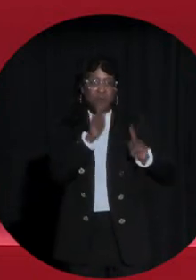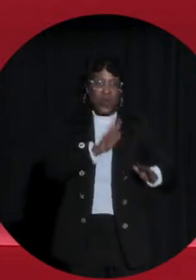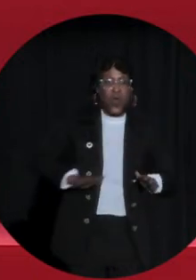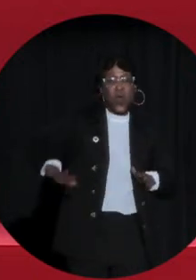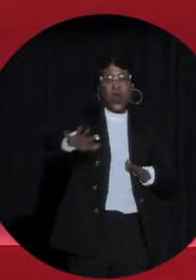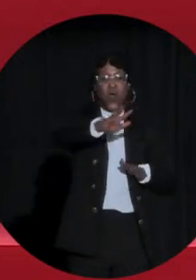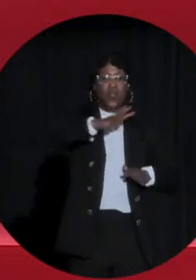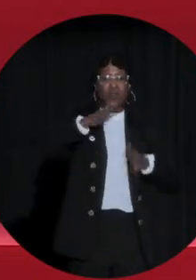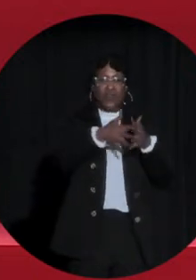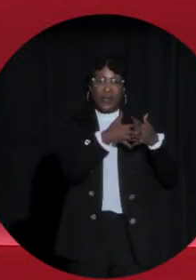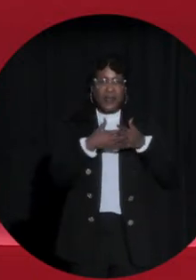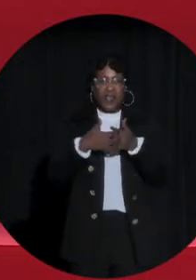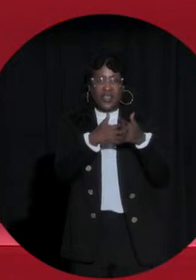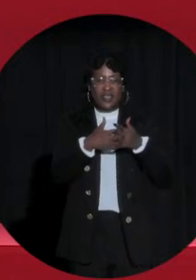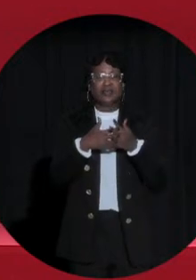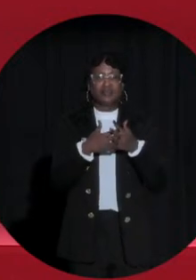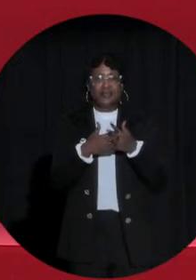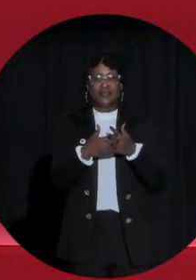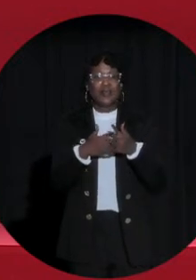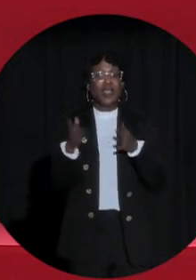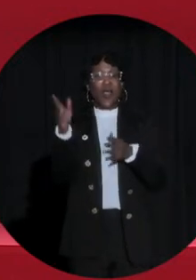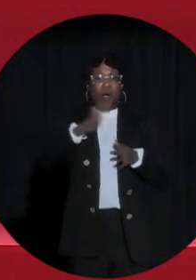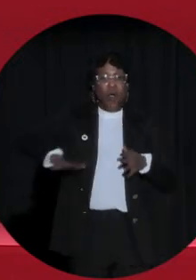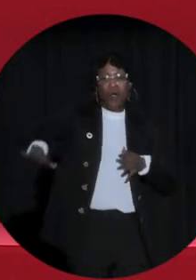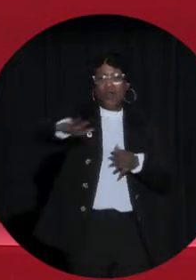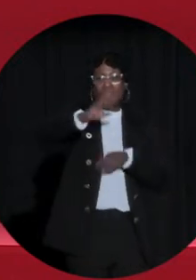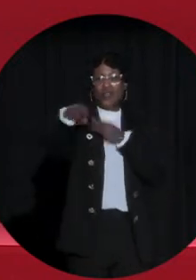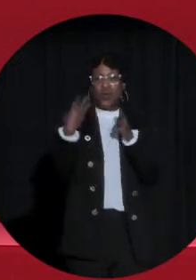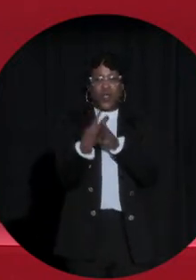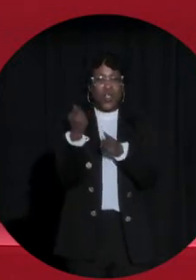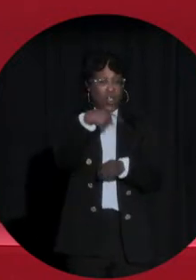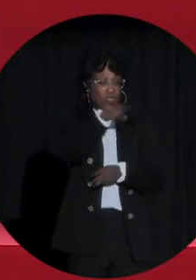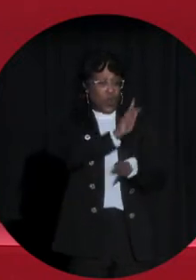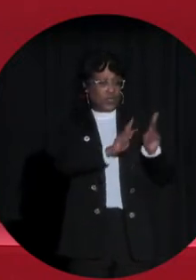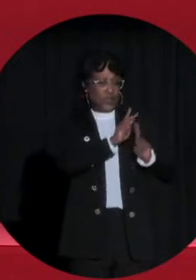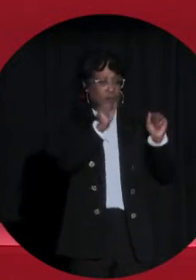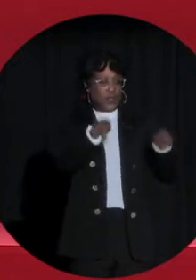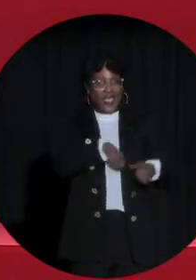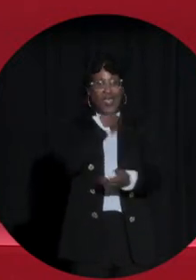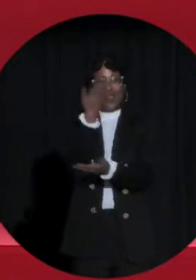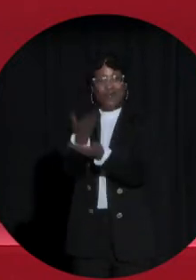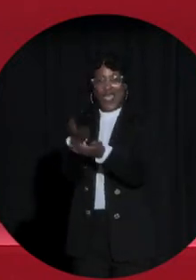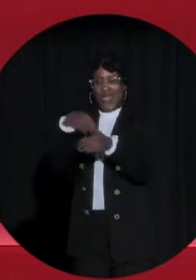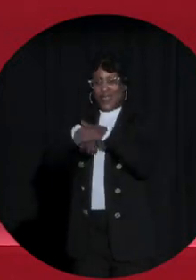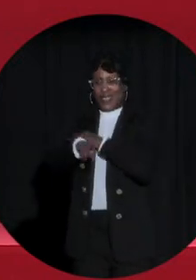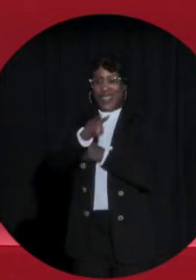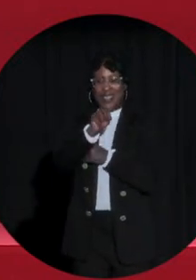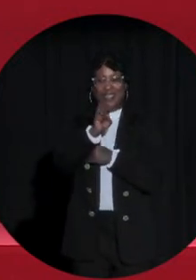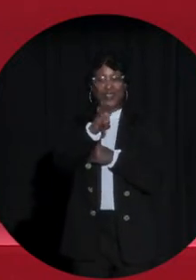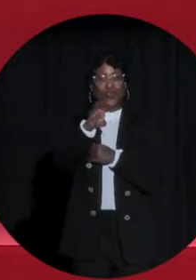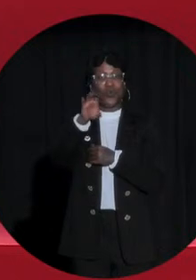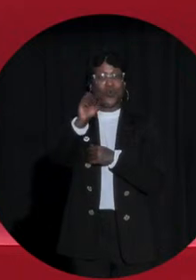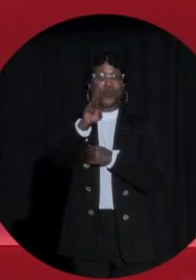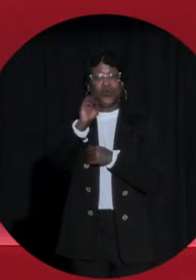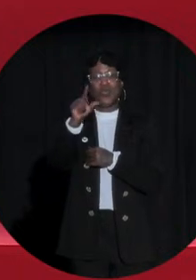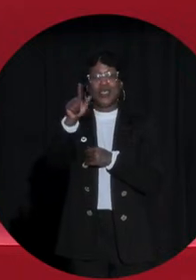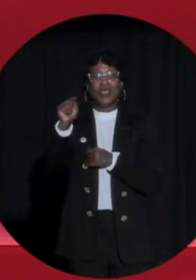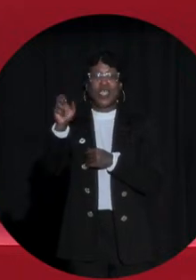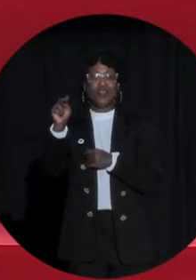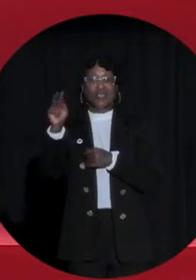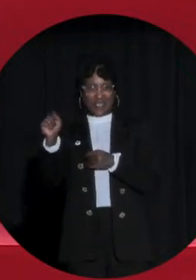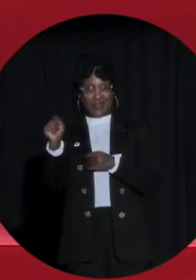our grand station in New Carrollton, where our friends and family from across the county